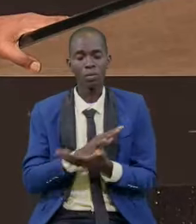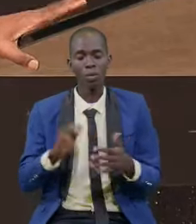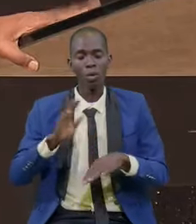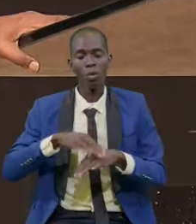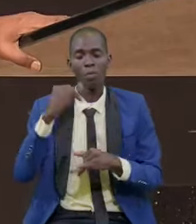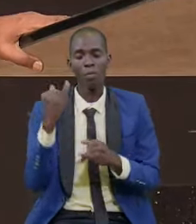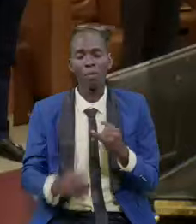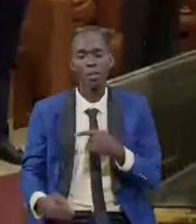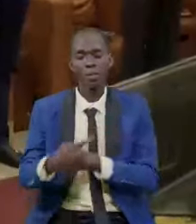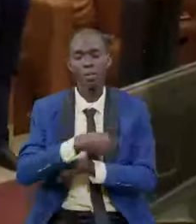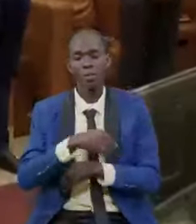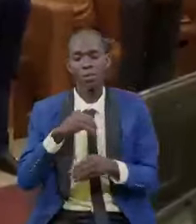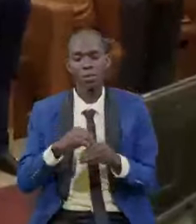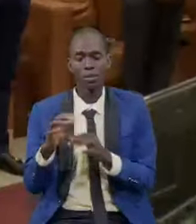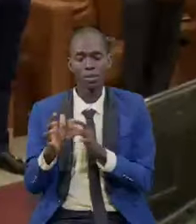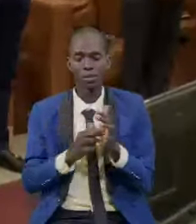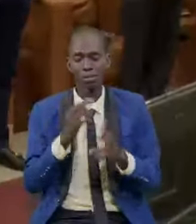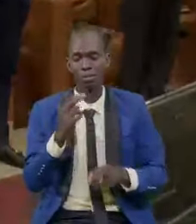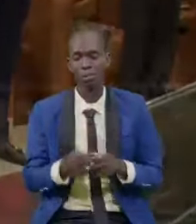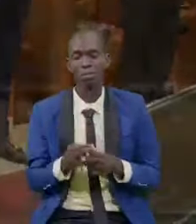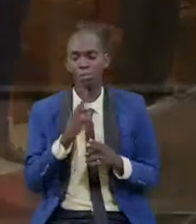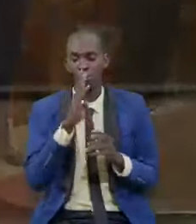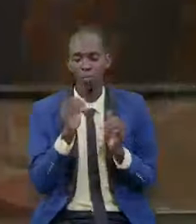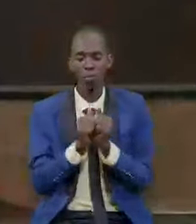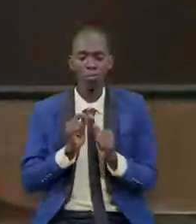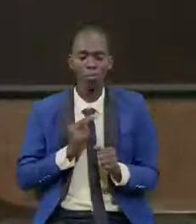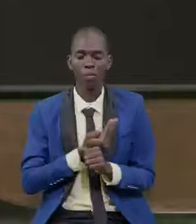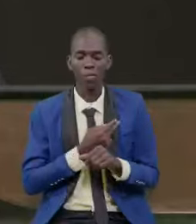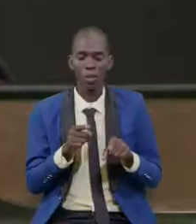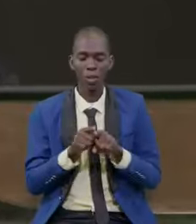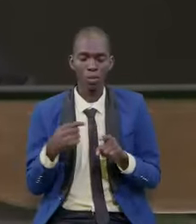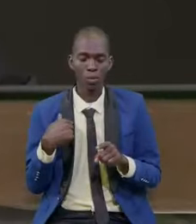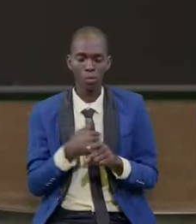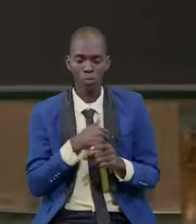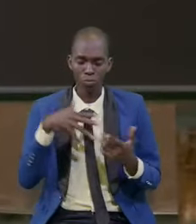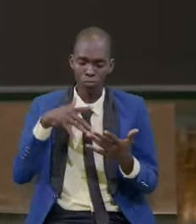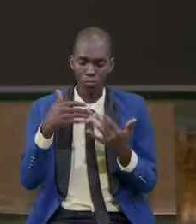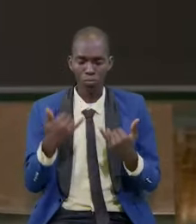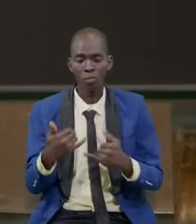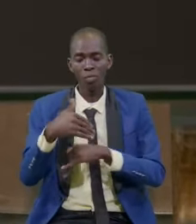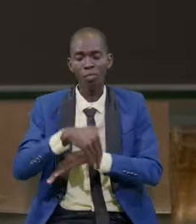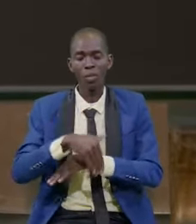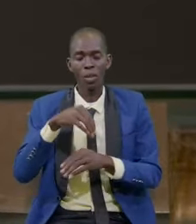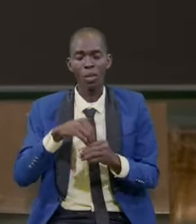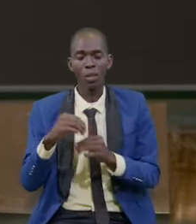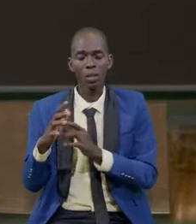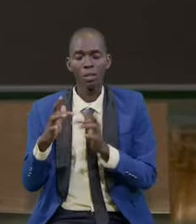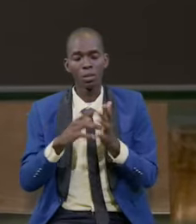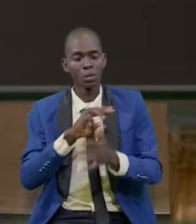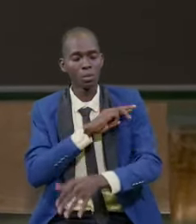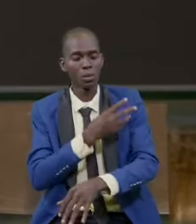in Jesus' name. Be with us as we study tonight. In Jesus'